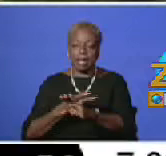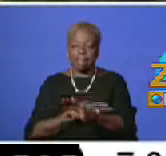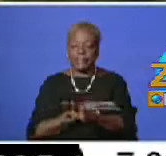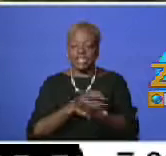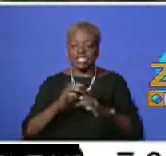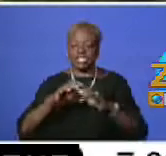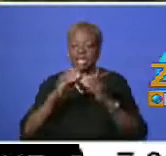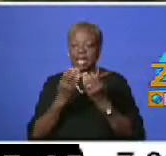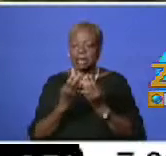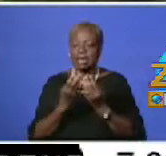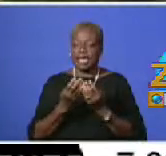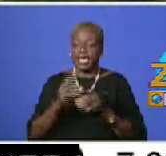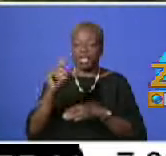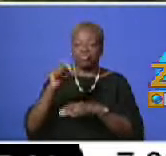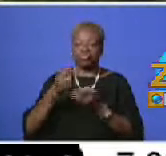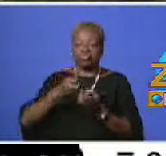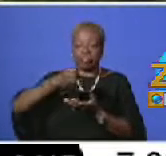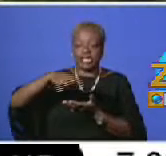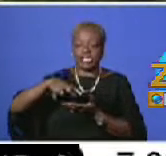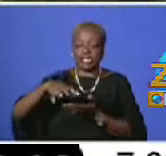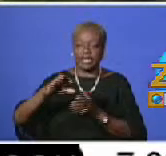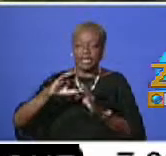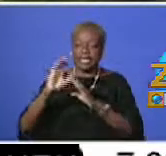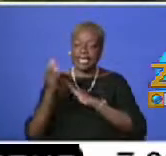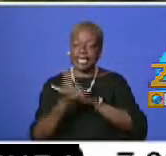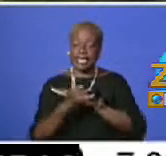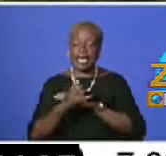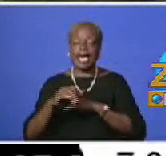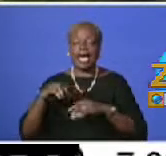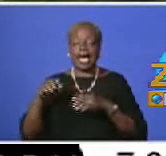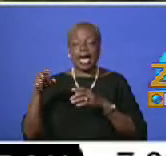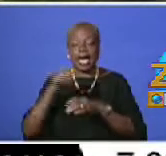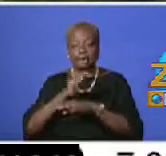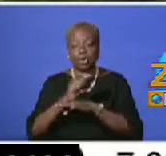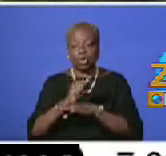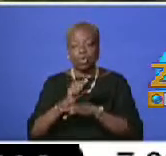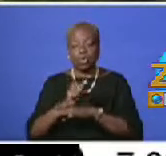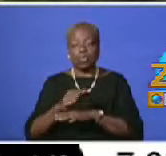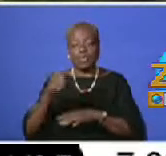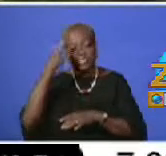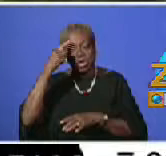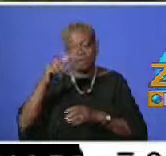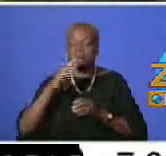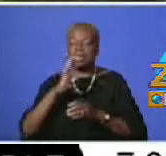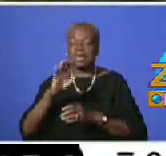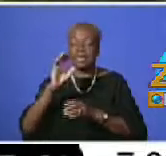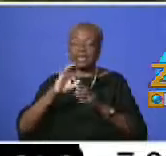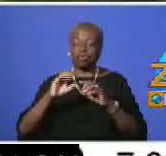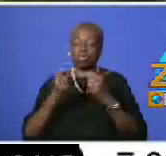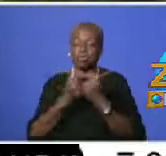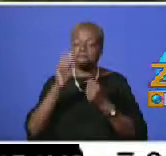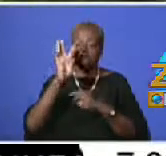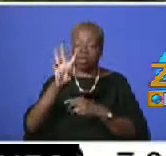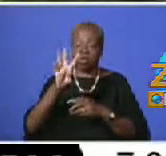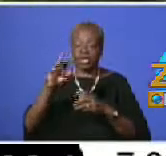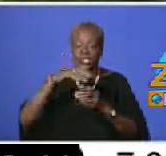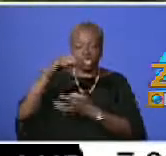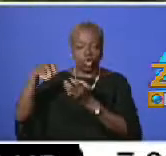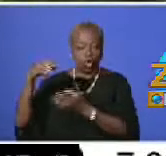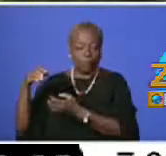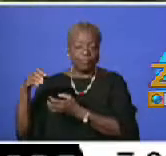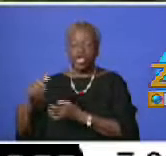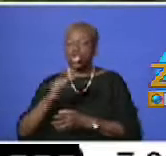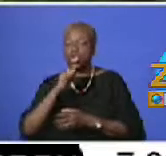And during that time, we only thought that it was only going to be a Category 4 storm. Not until the next